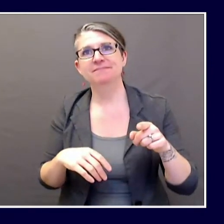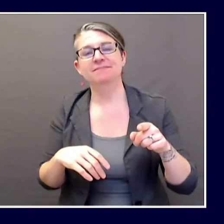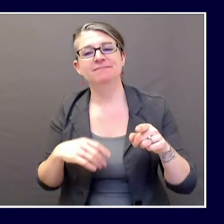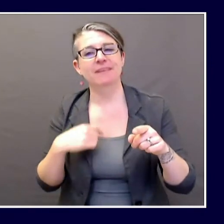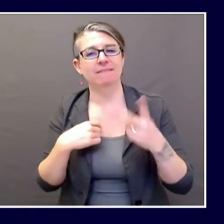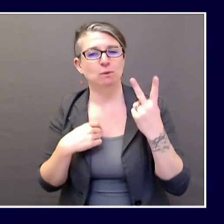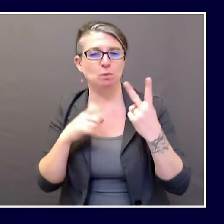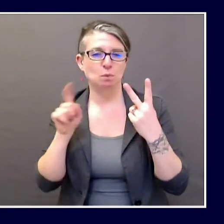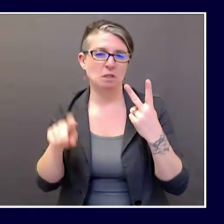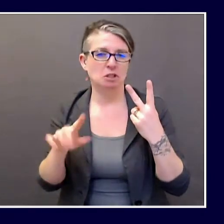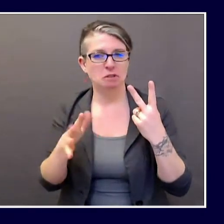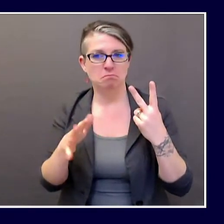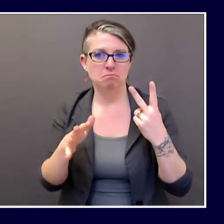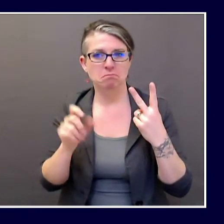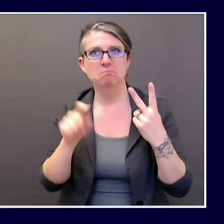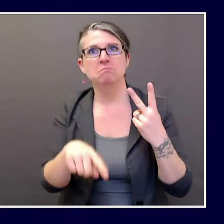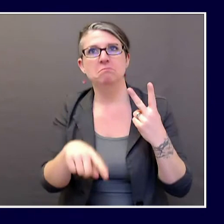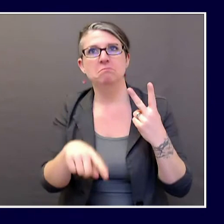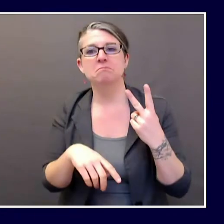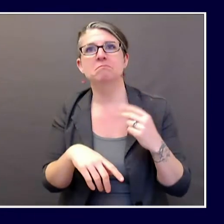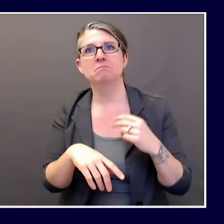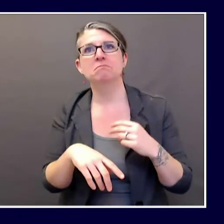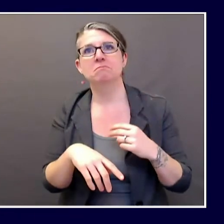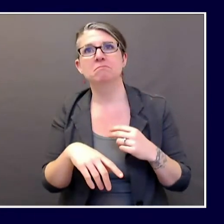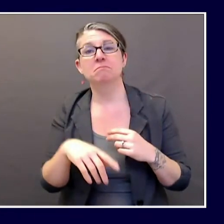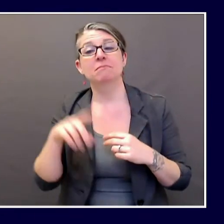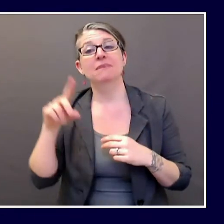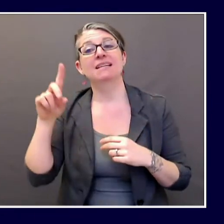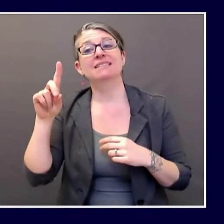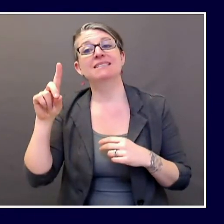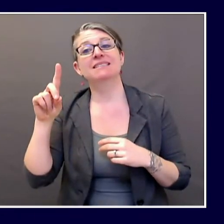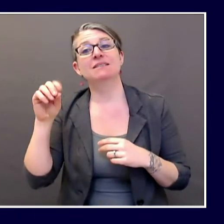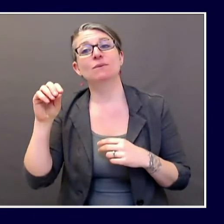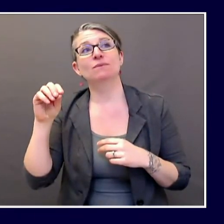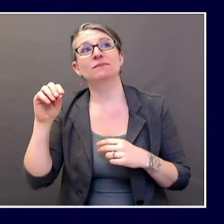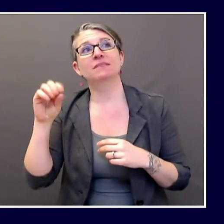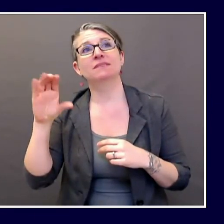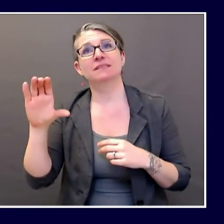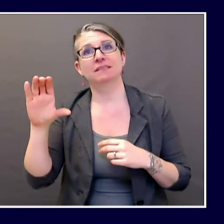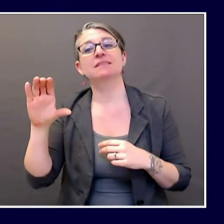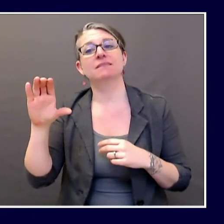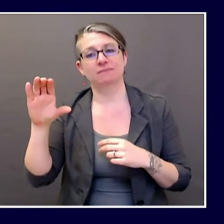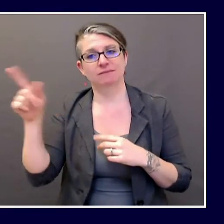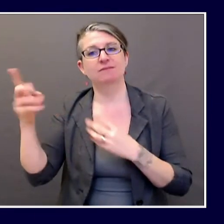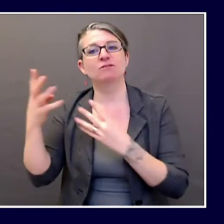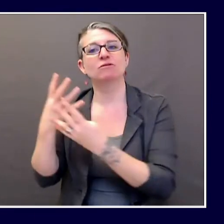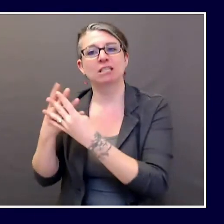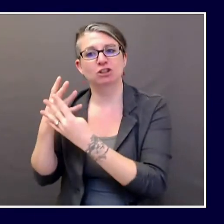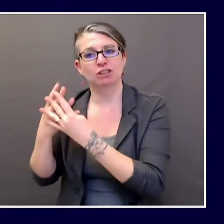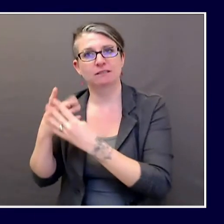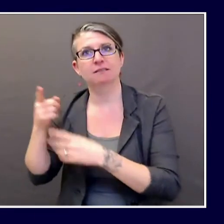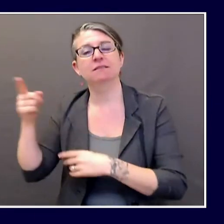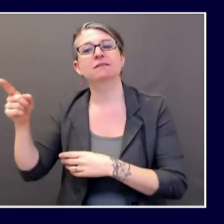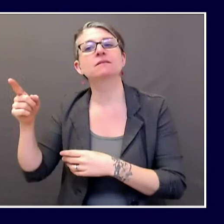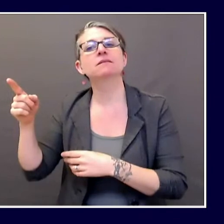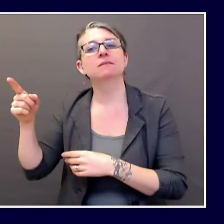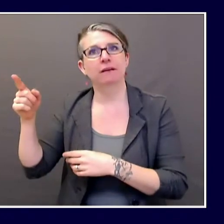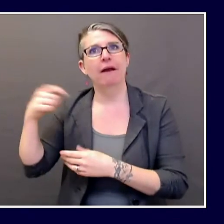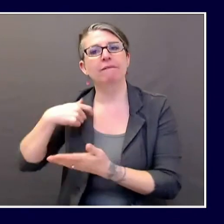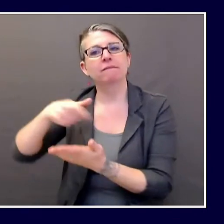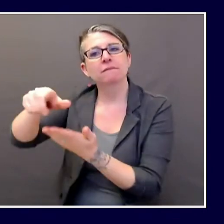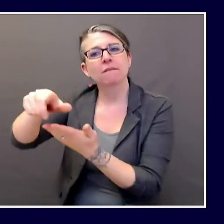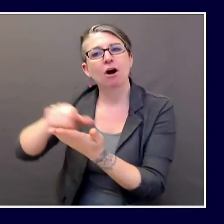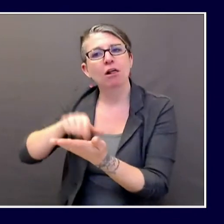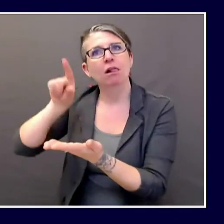of Corrections, and they mentioned something about possibly starting testing for residents or vaccinations for residents in the